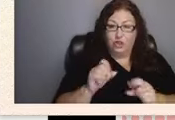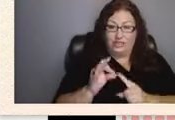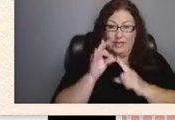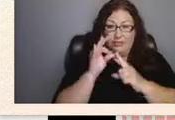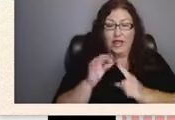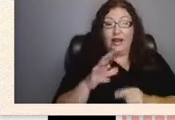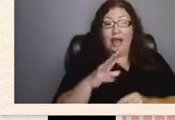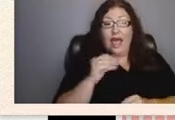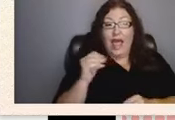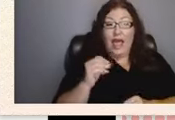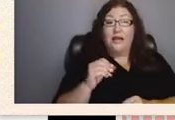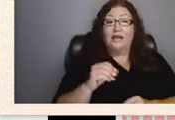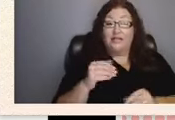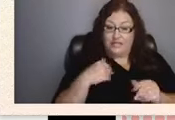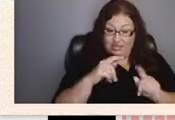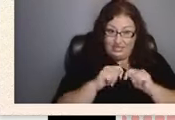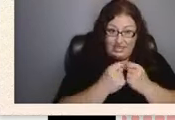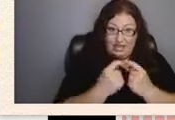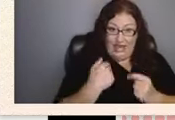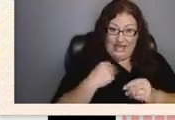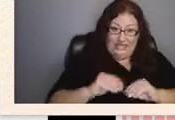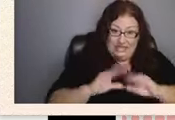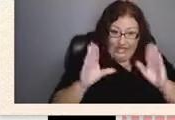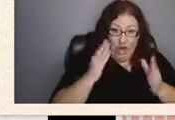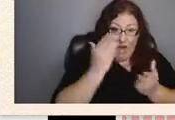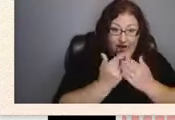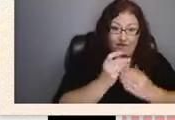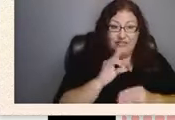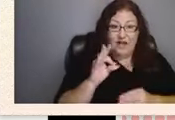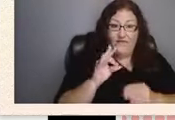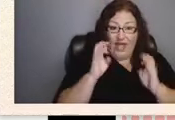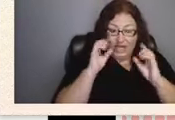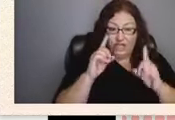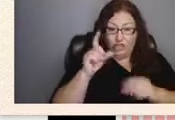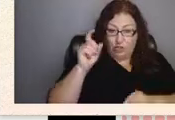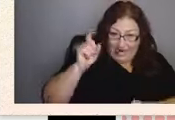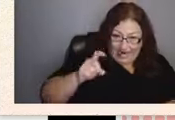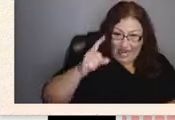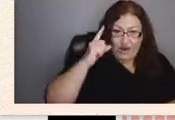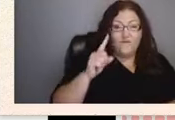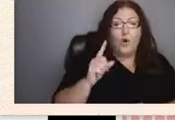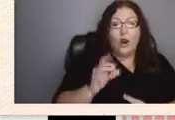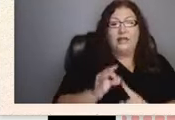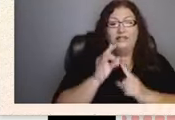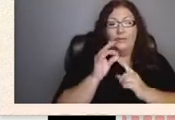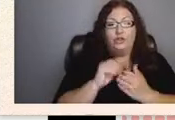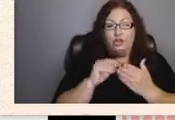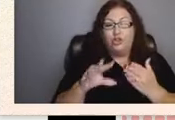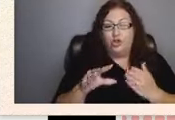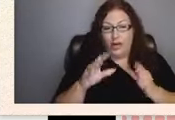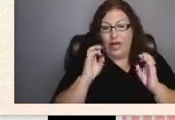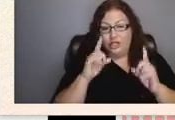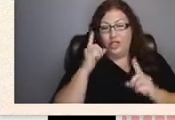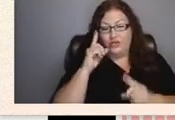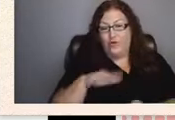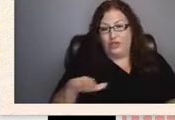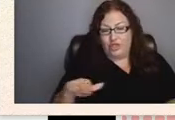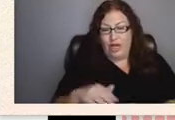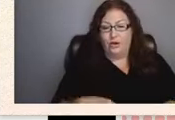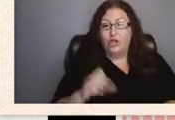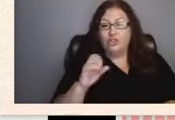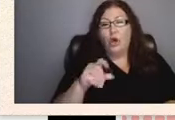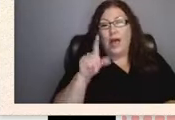the team have clear evidence of an educational need for exceptional student education for the child? So there has to be